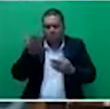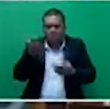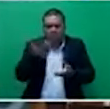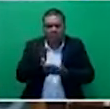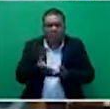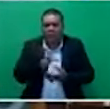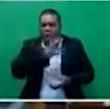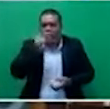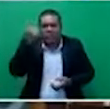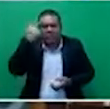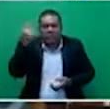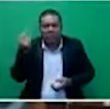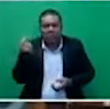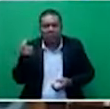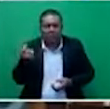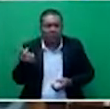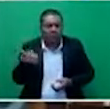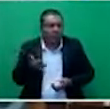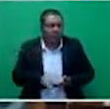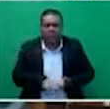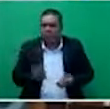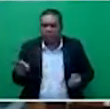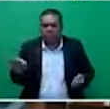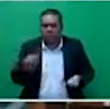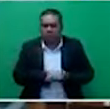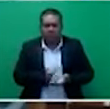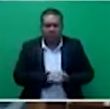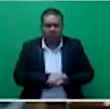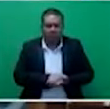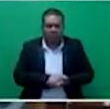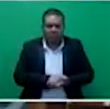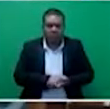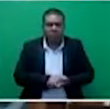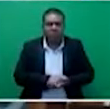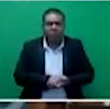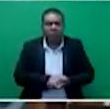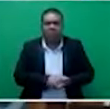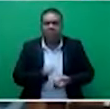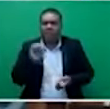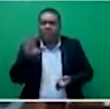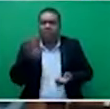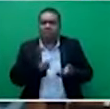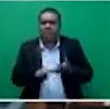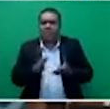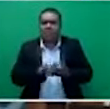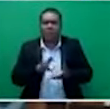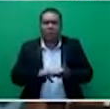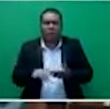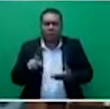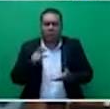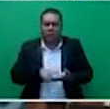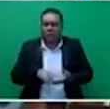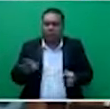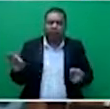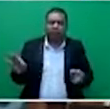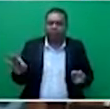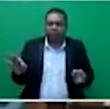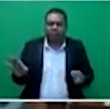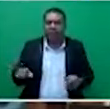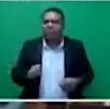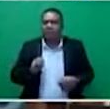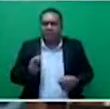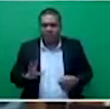crass analysis, does not make sense. Just kind of grab onto something. Oh, $10 billion debt. Mr. Speaker, sir, this